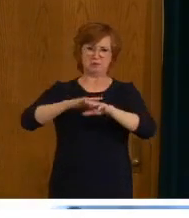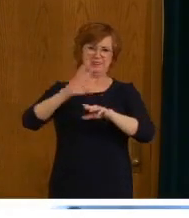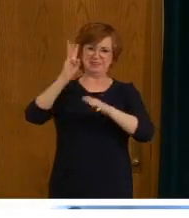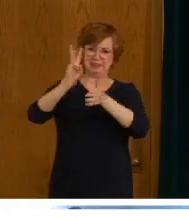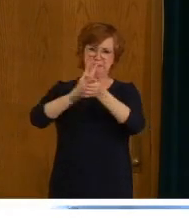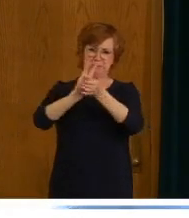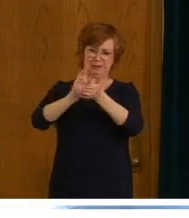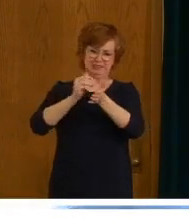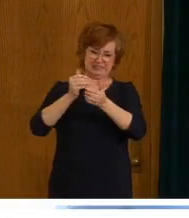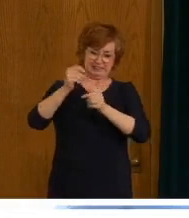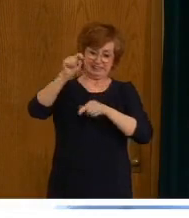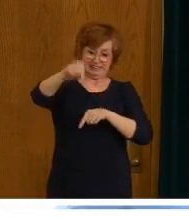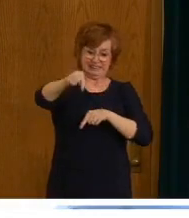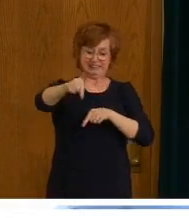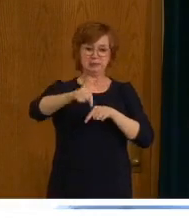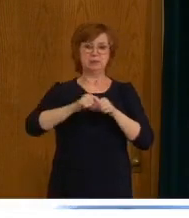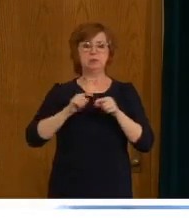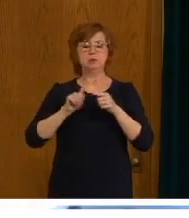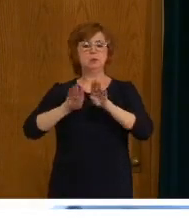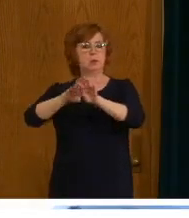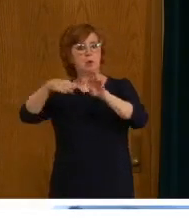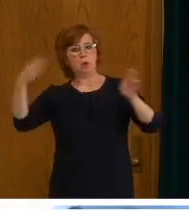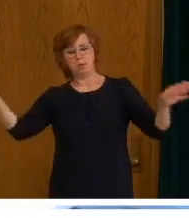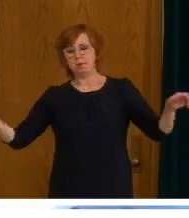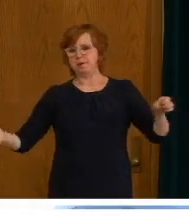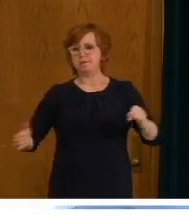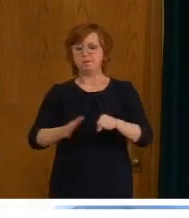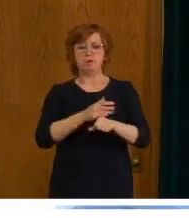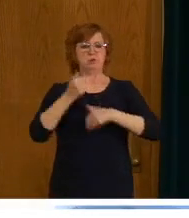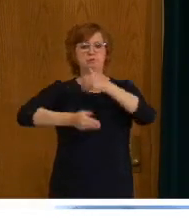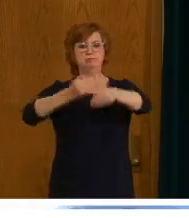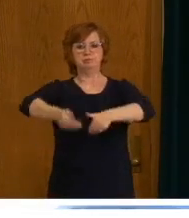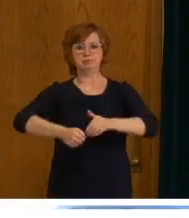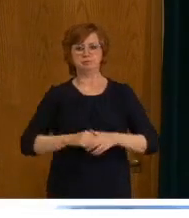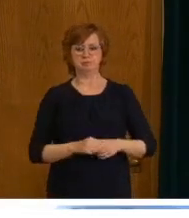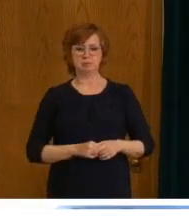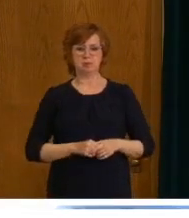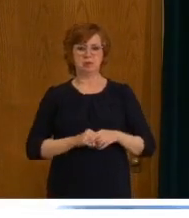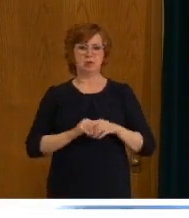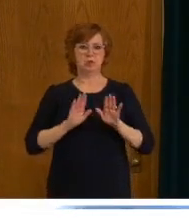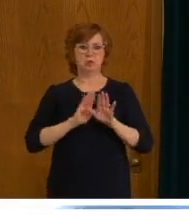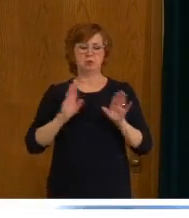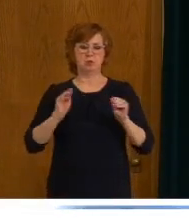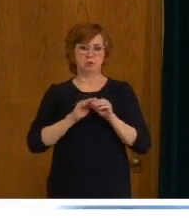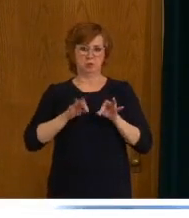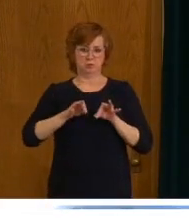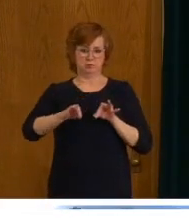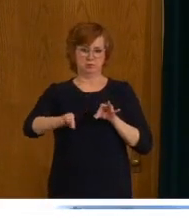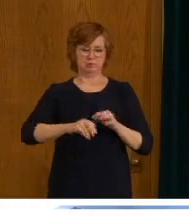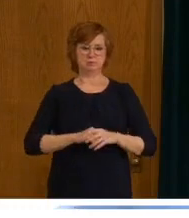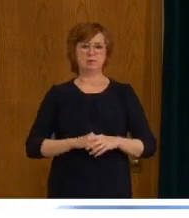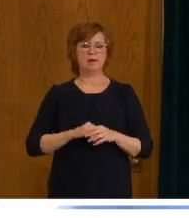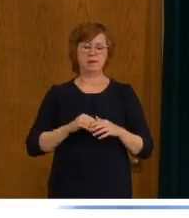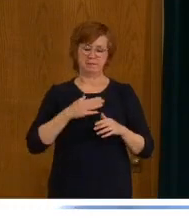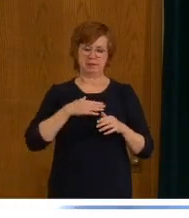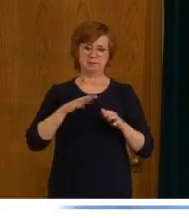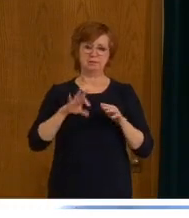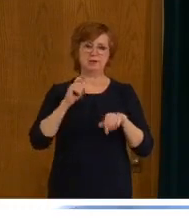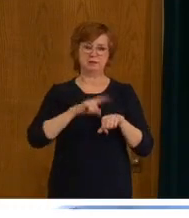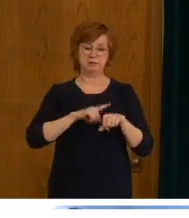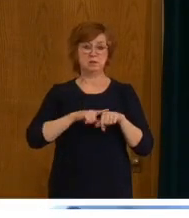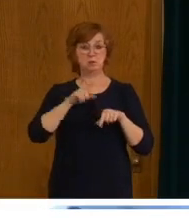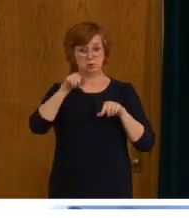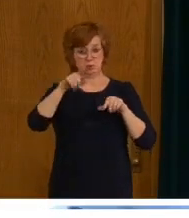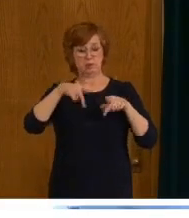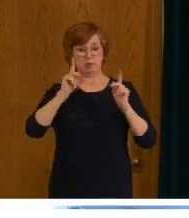fully as part of step 3. So we shouldn't put things off. We need to find the time. You are allowed to go even during work